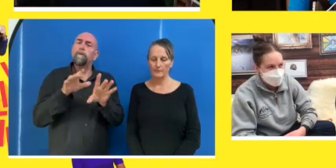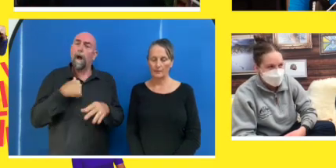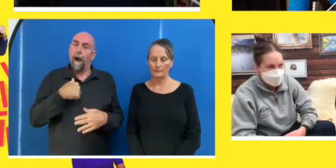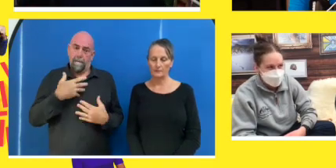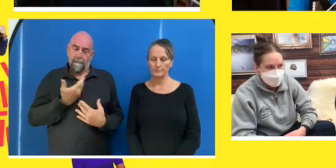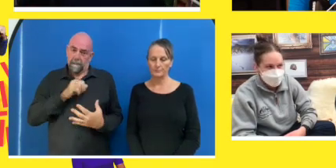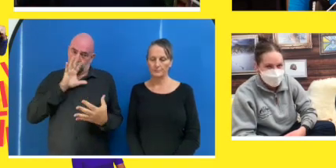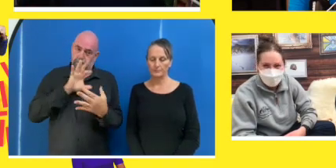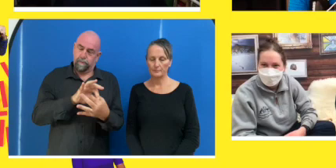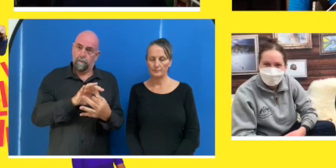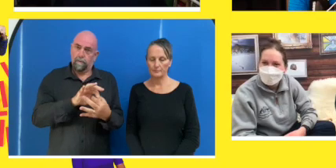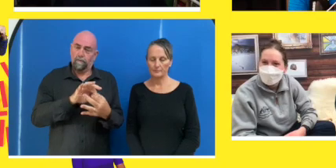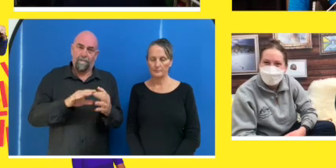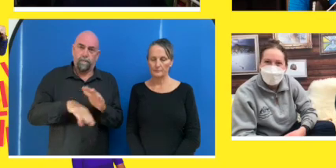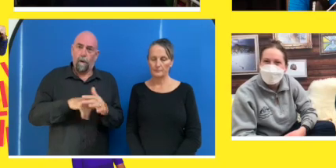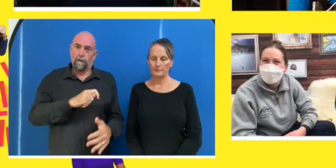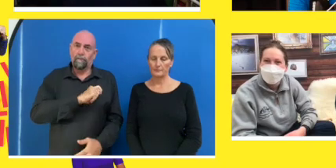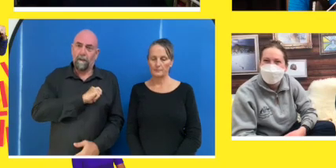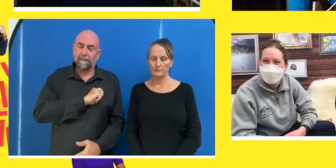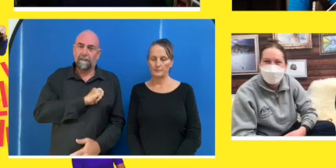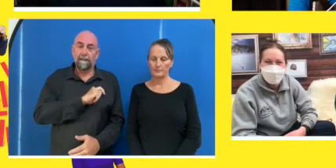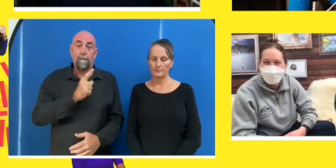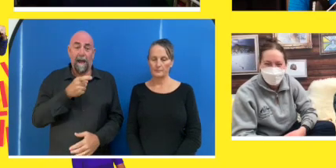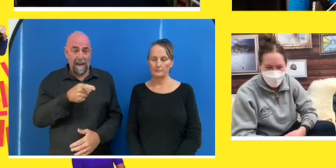going to hands down say the guide, because